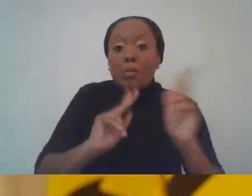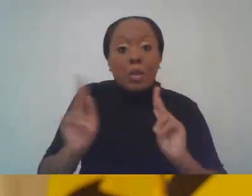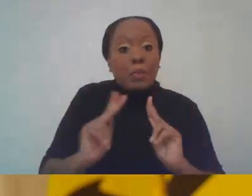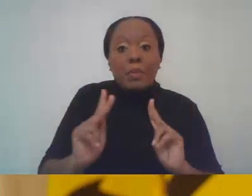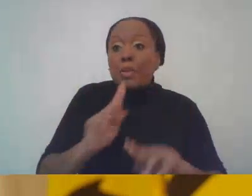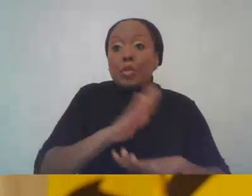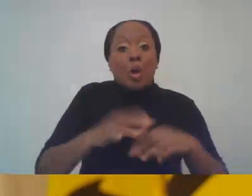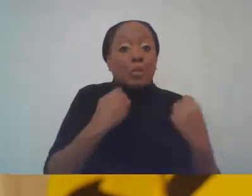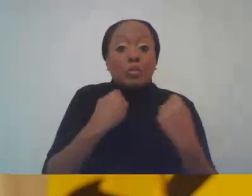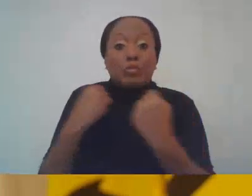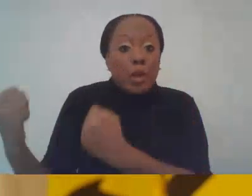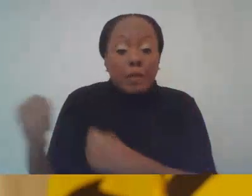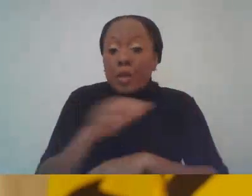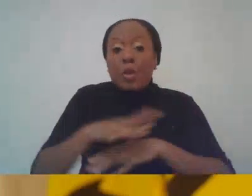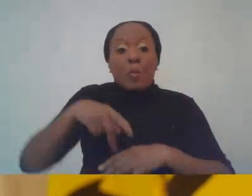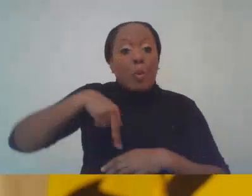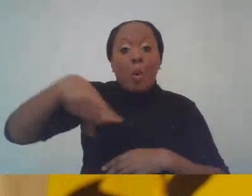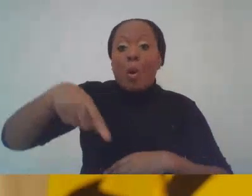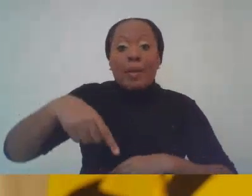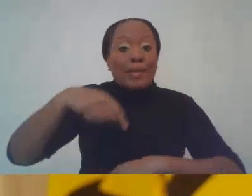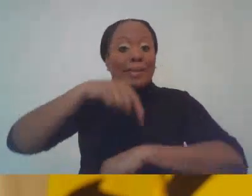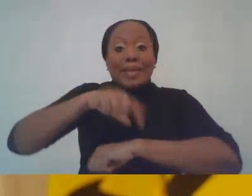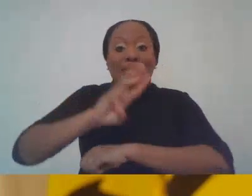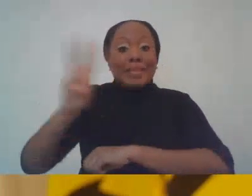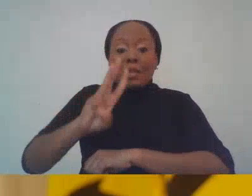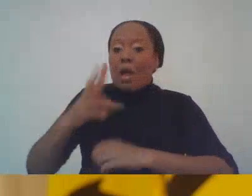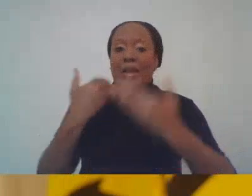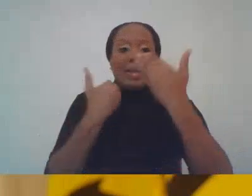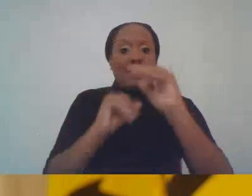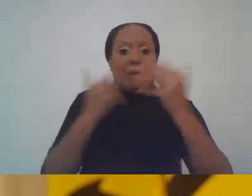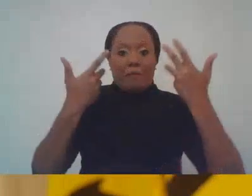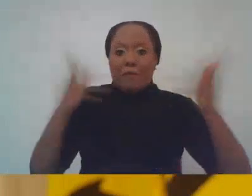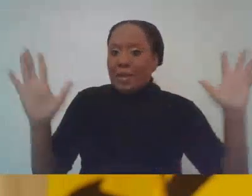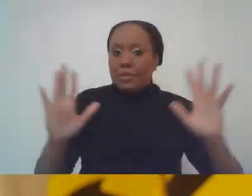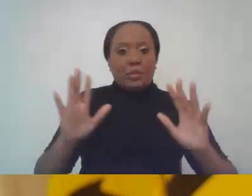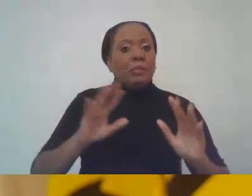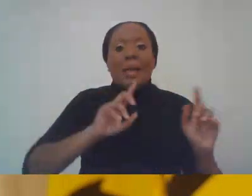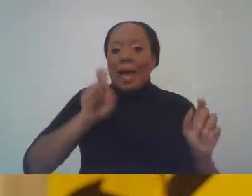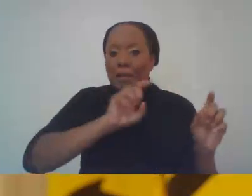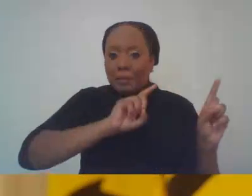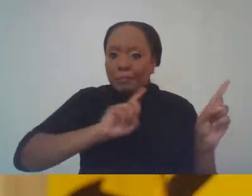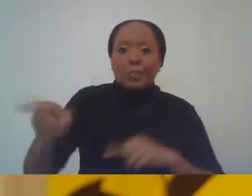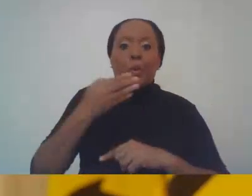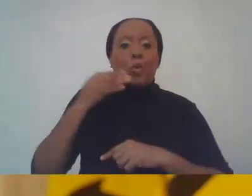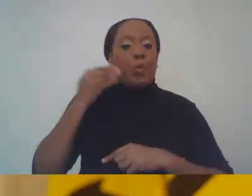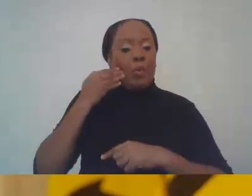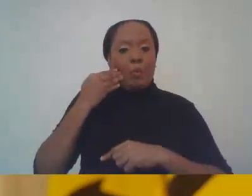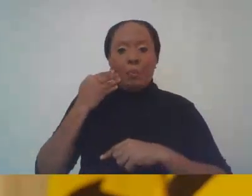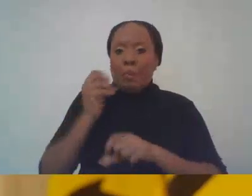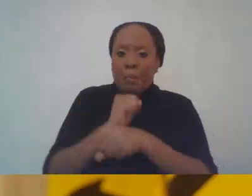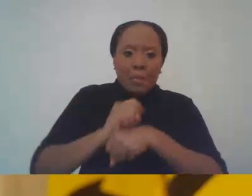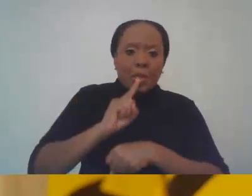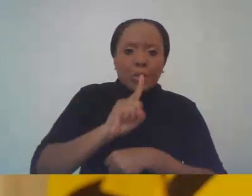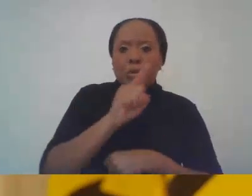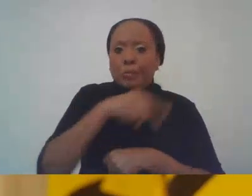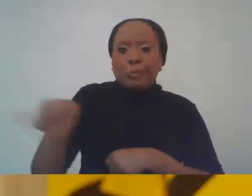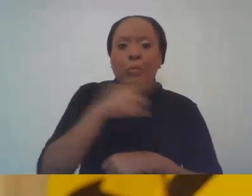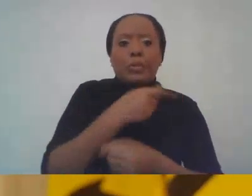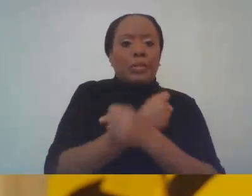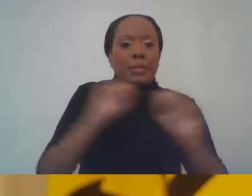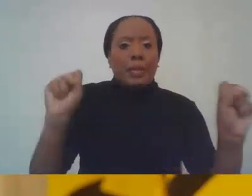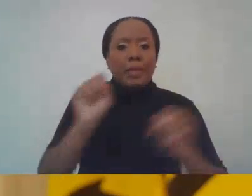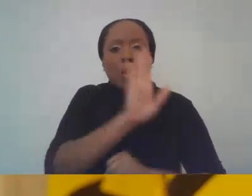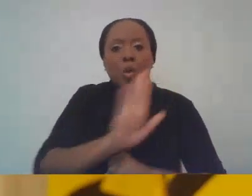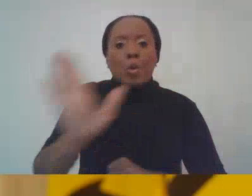p.m. And if you do not have to be on the road, please stay at home and take all necessary precautions to ensure your